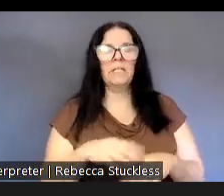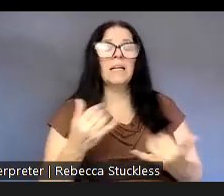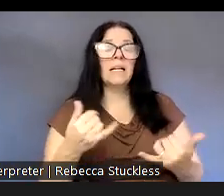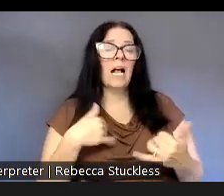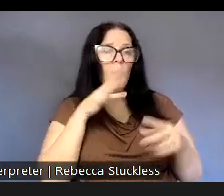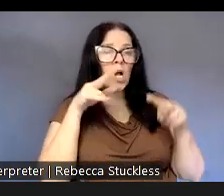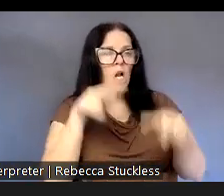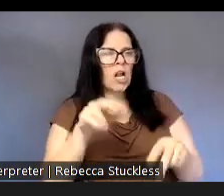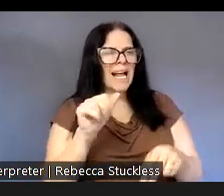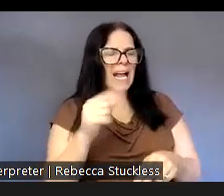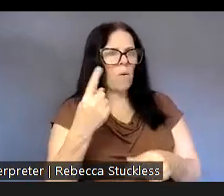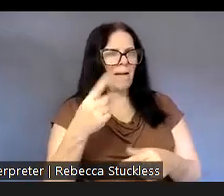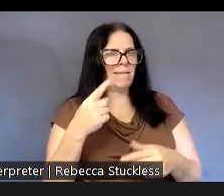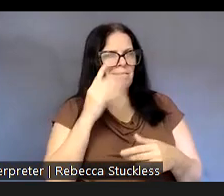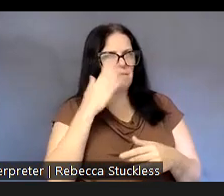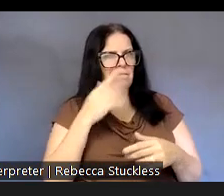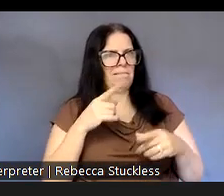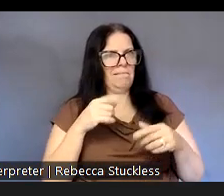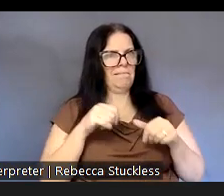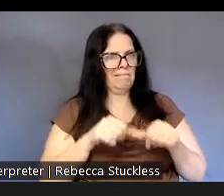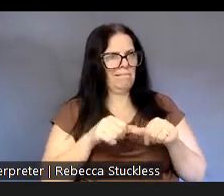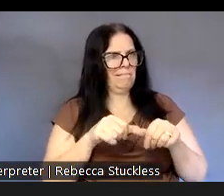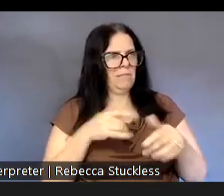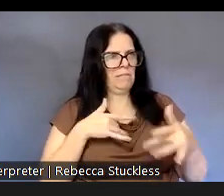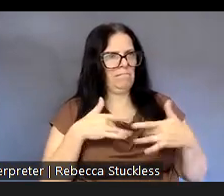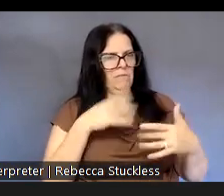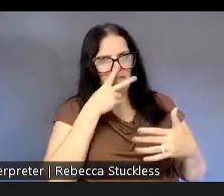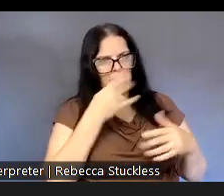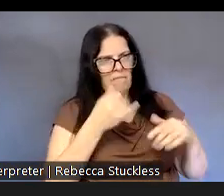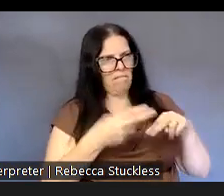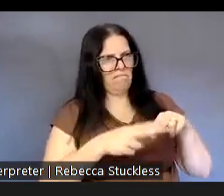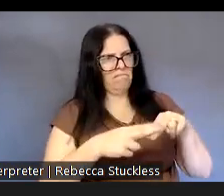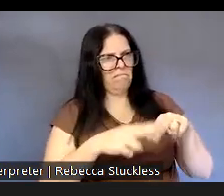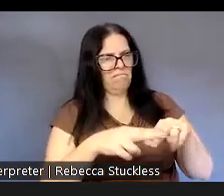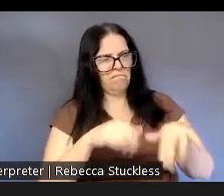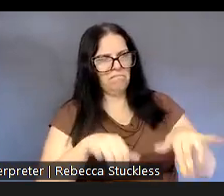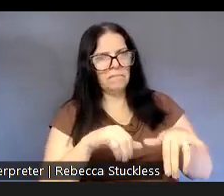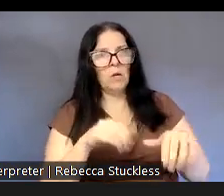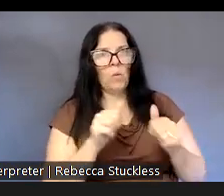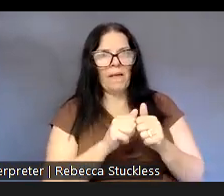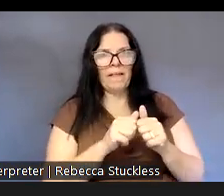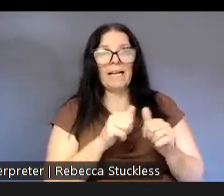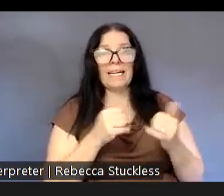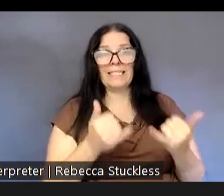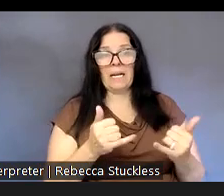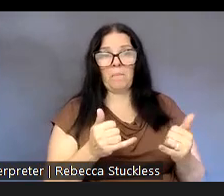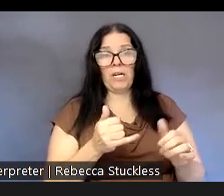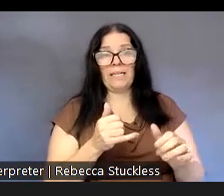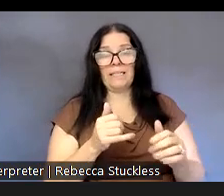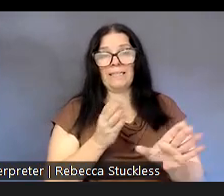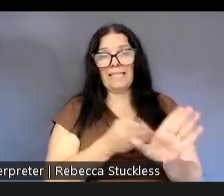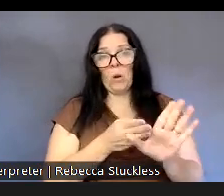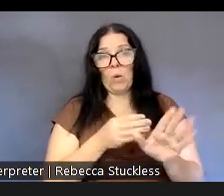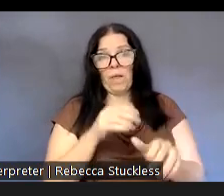in contemporary psychotherapy, which is the increasing influence of